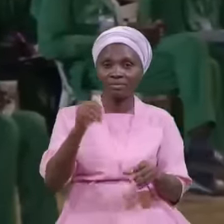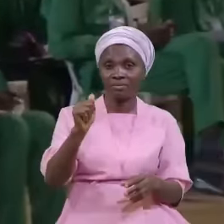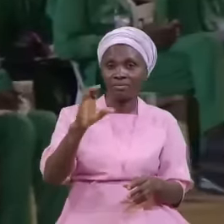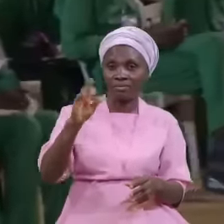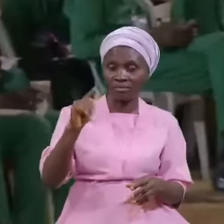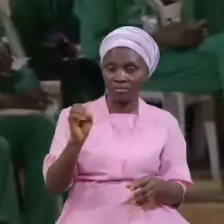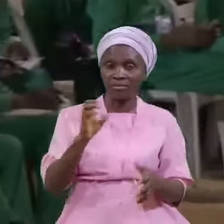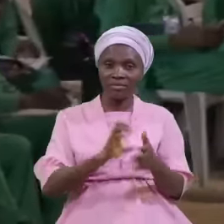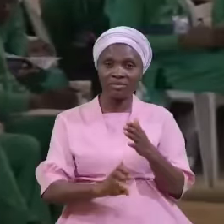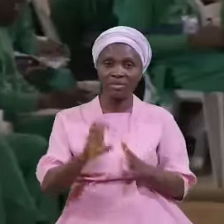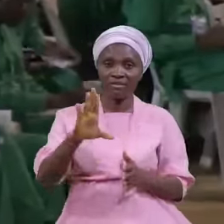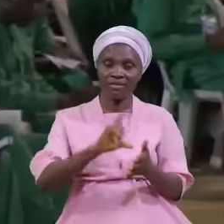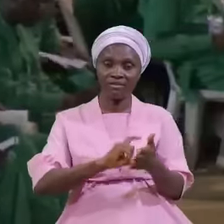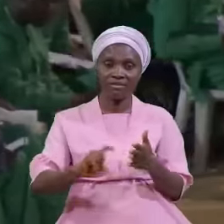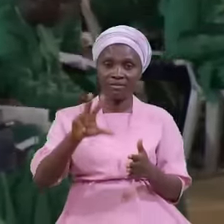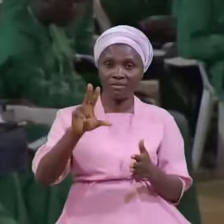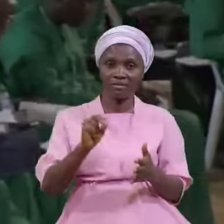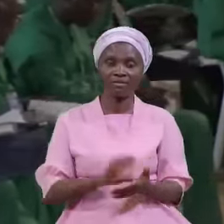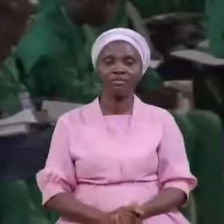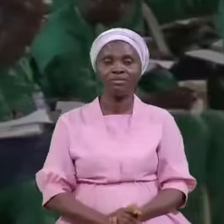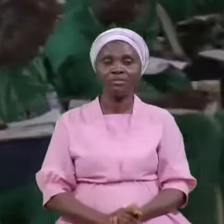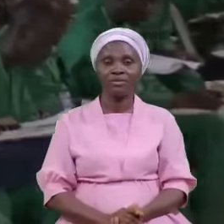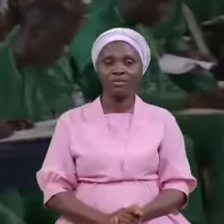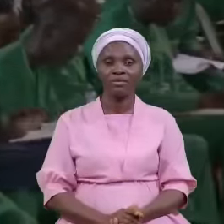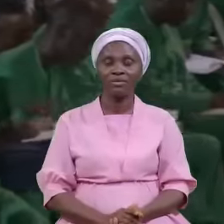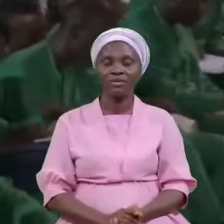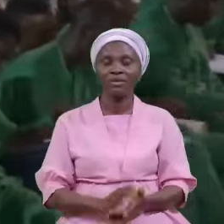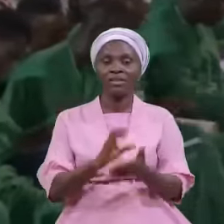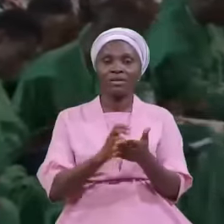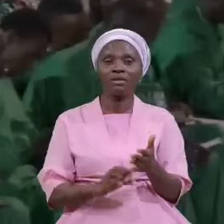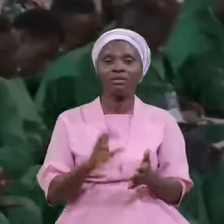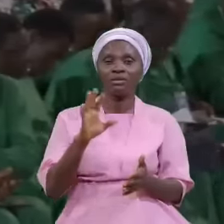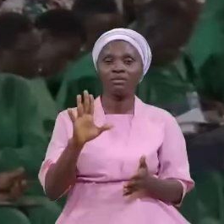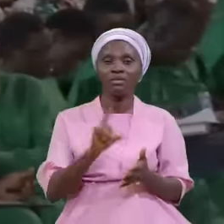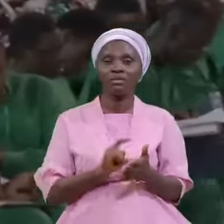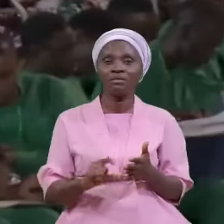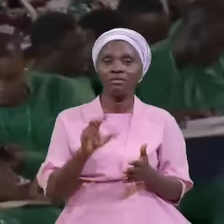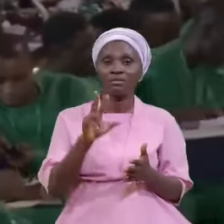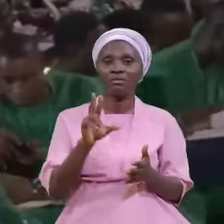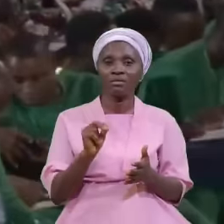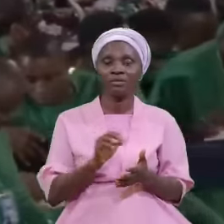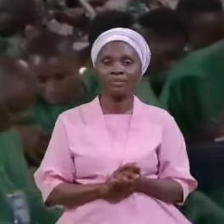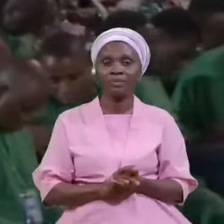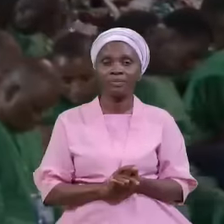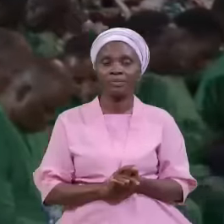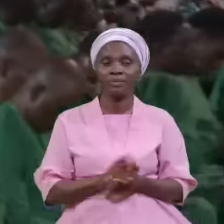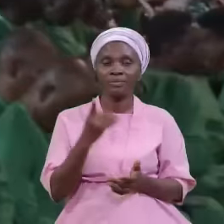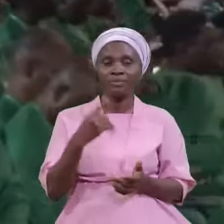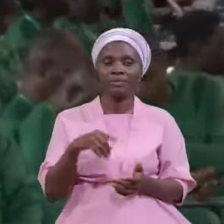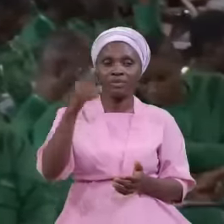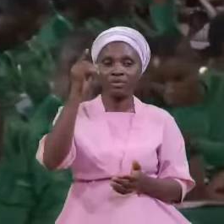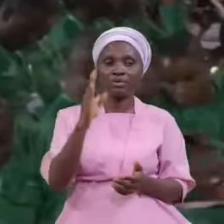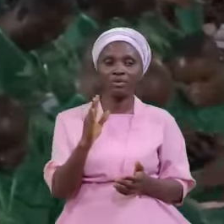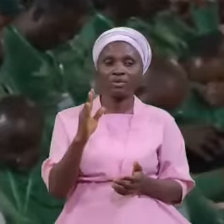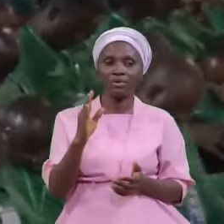30. Acts chapter 5, verse 30. The God of our